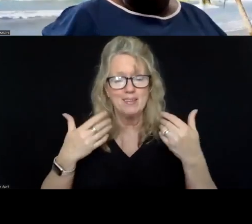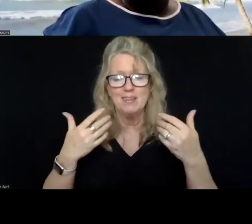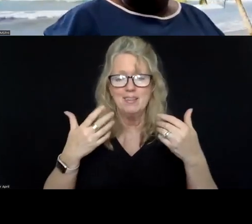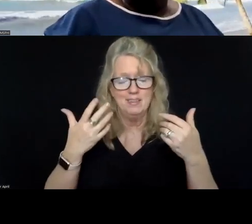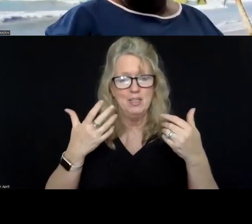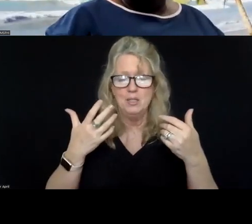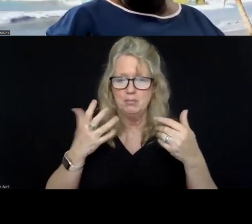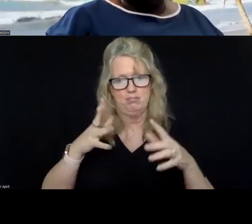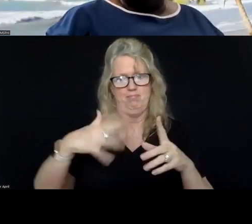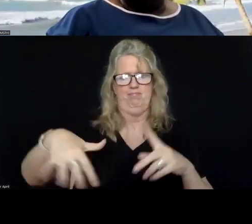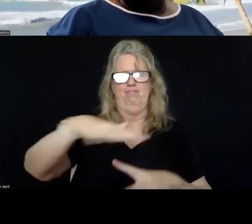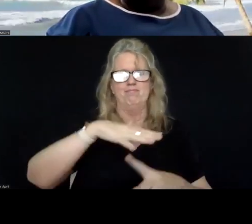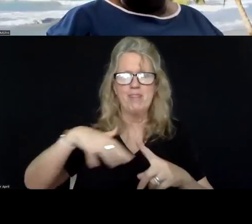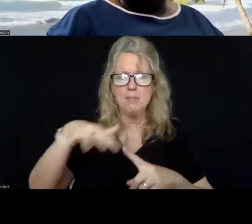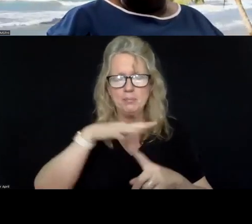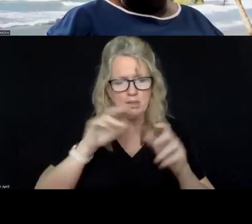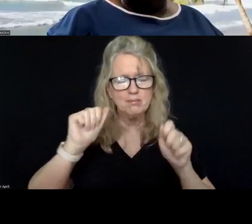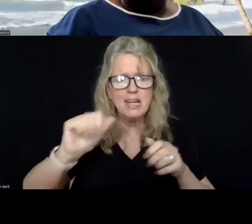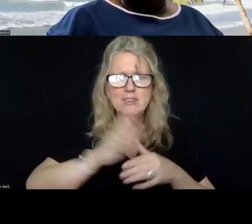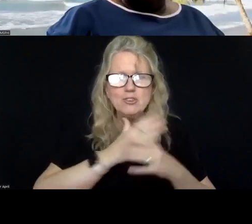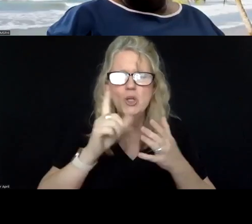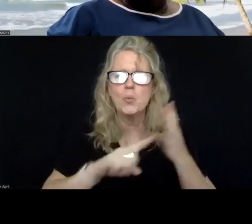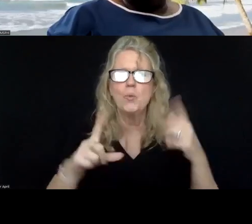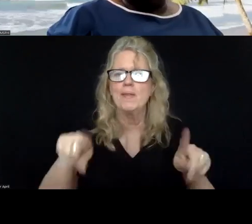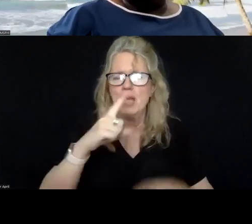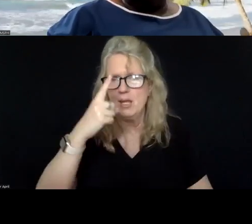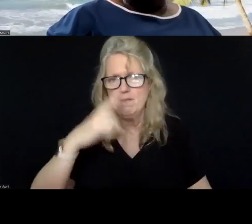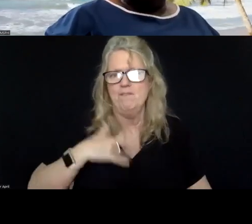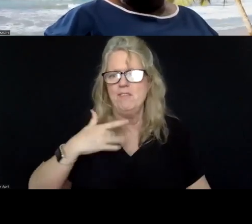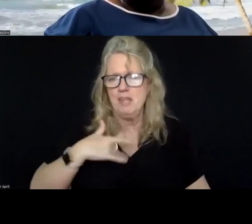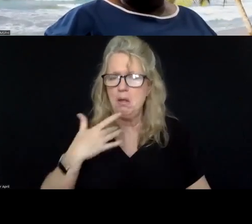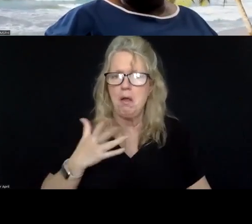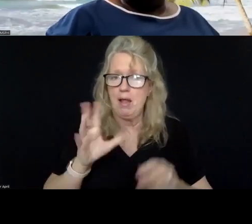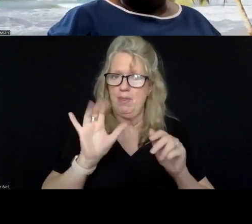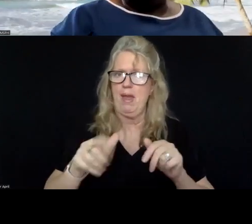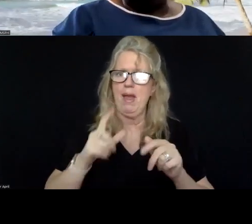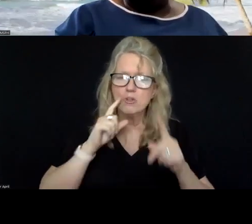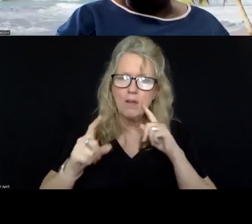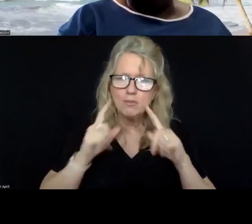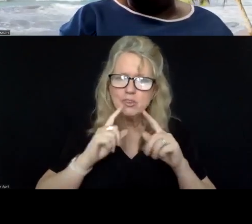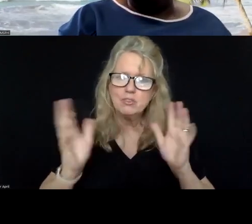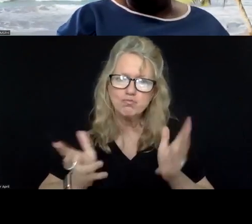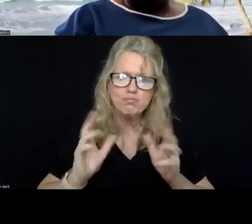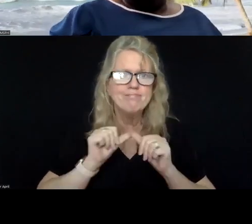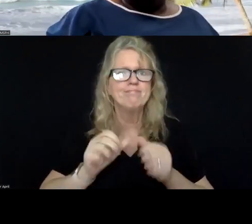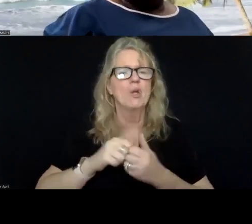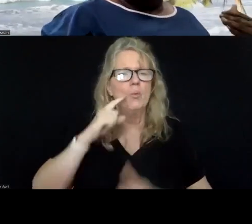an atmosphere where they could really share what they were feeling. And we continued that conversation with our keynote